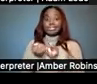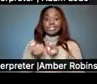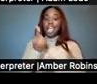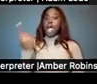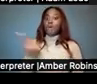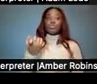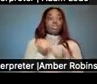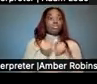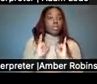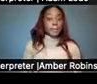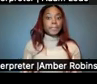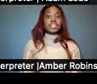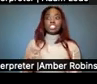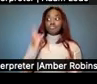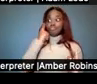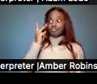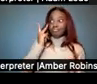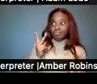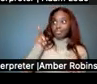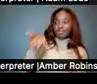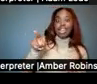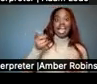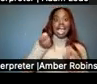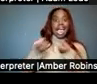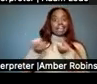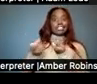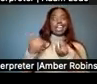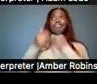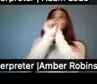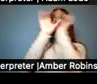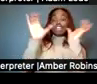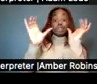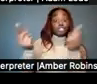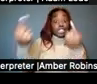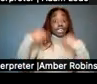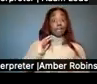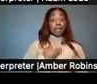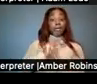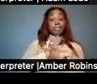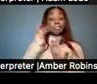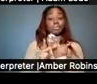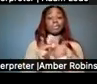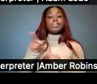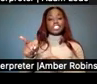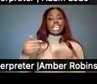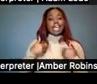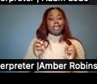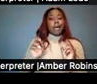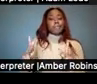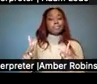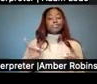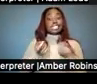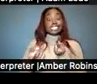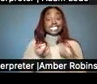independent. She'd see ice skaters and dreamed about it. And when she came to our program, she had the chance to not only skate, skate, but